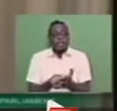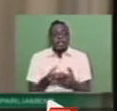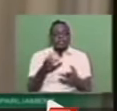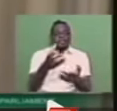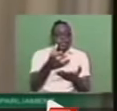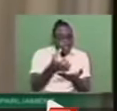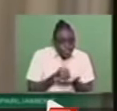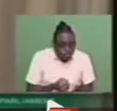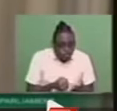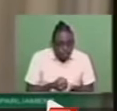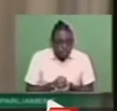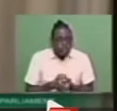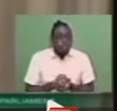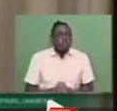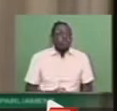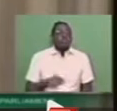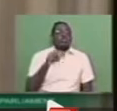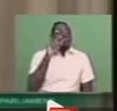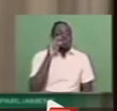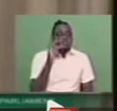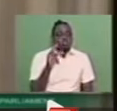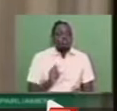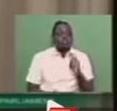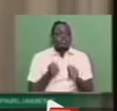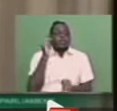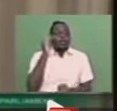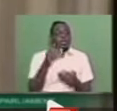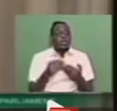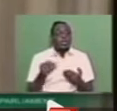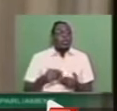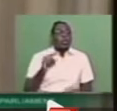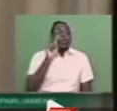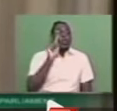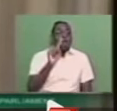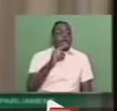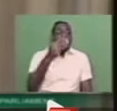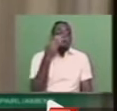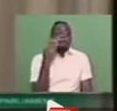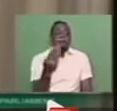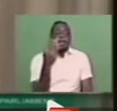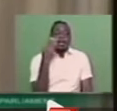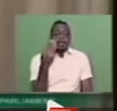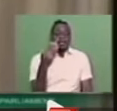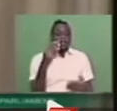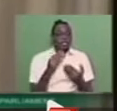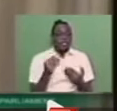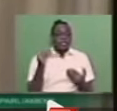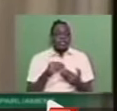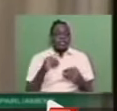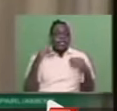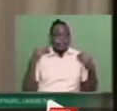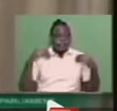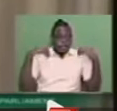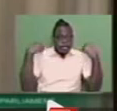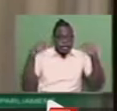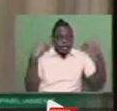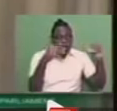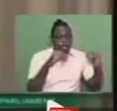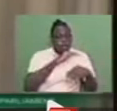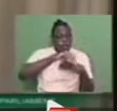billion. Let me repeat that. The 75 stations, estimated value, $1